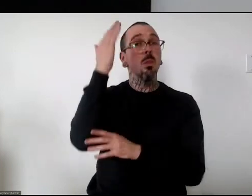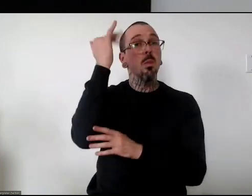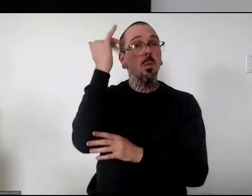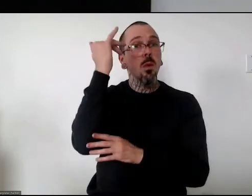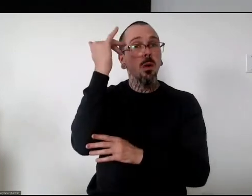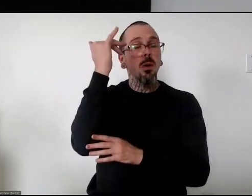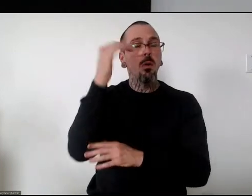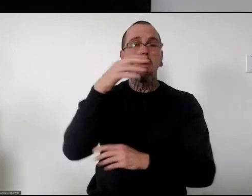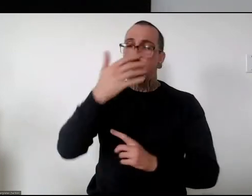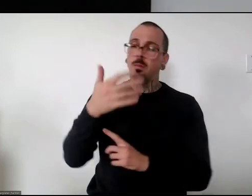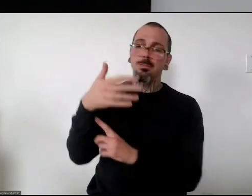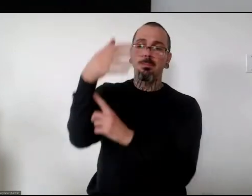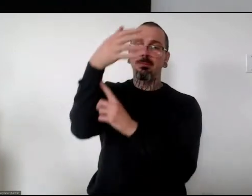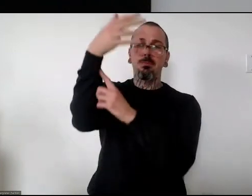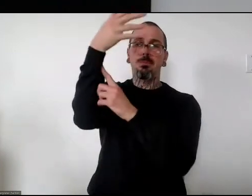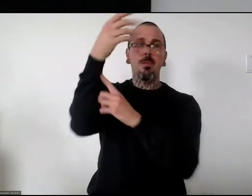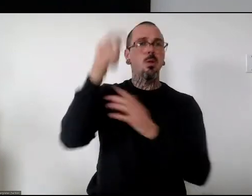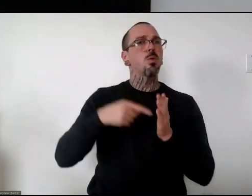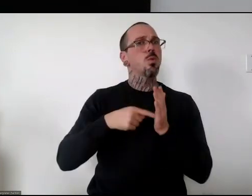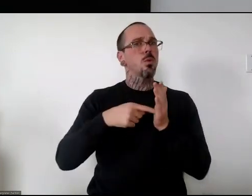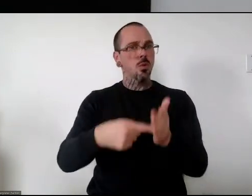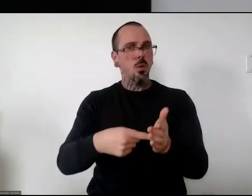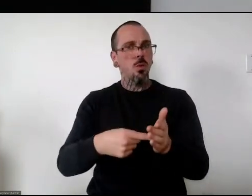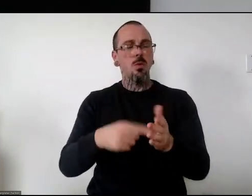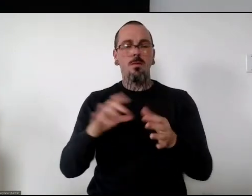gender-based violence.